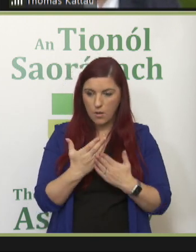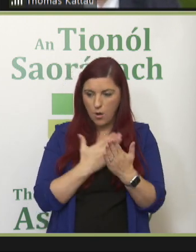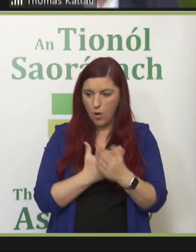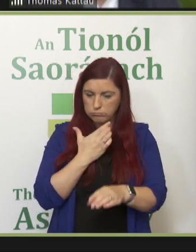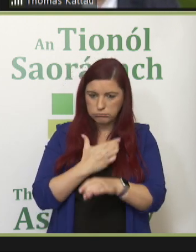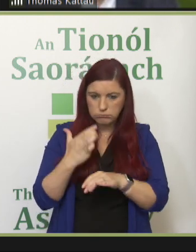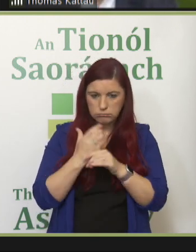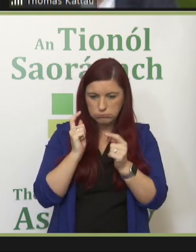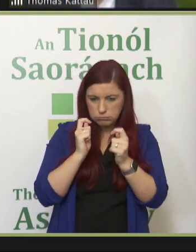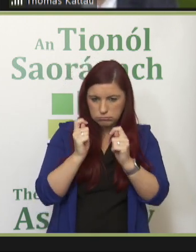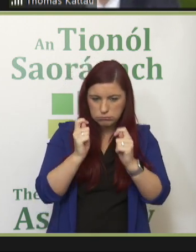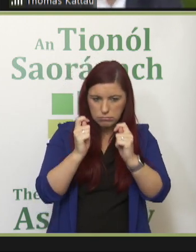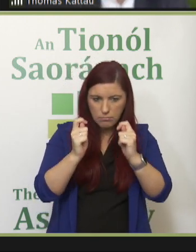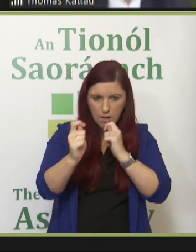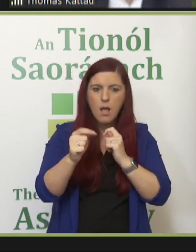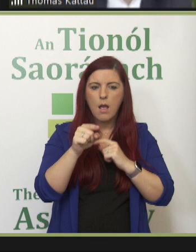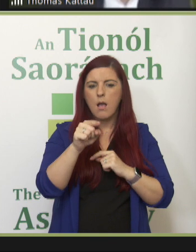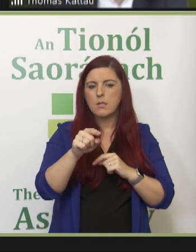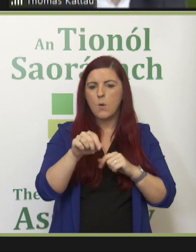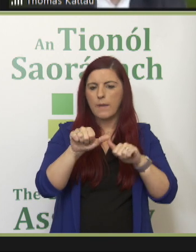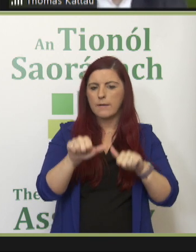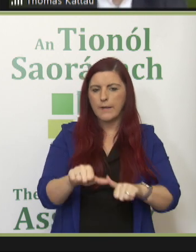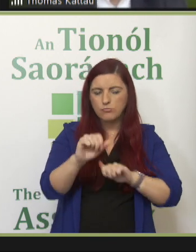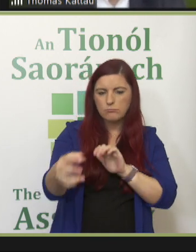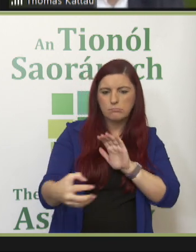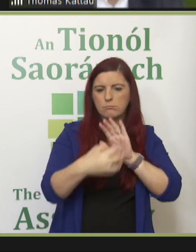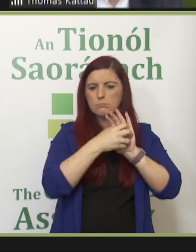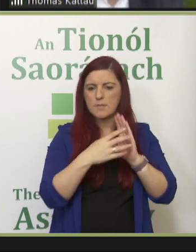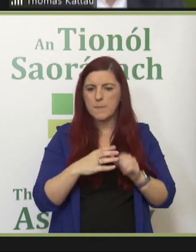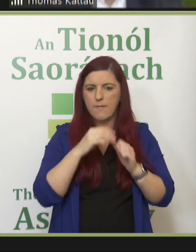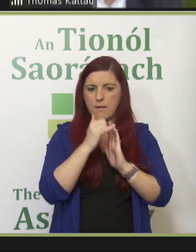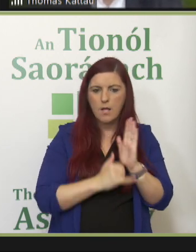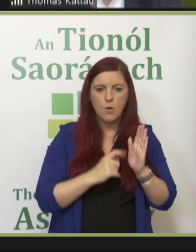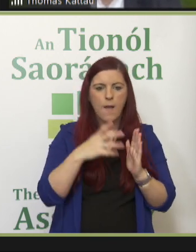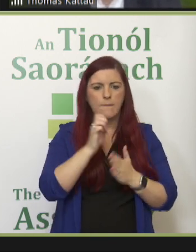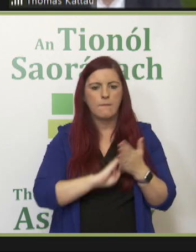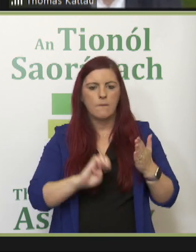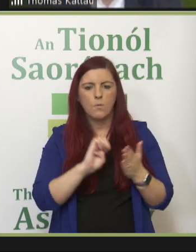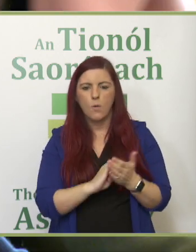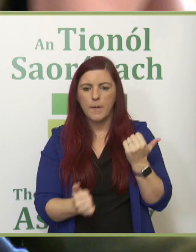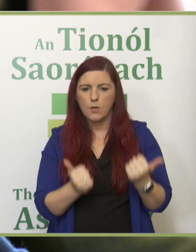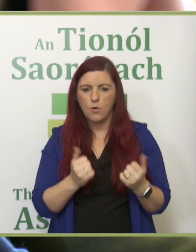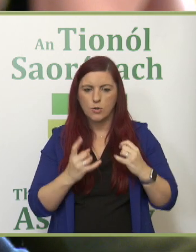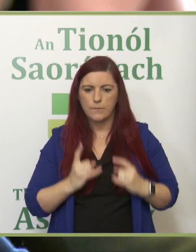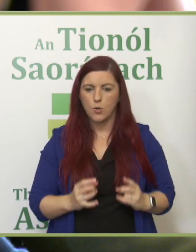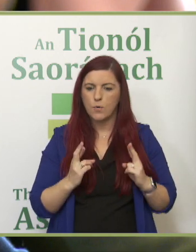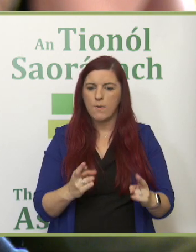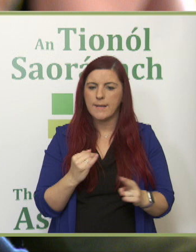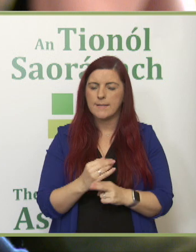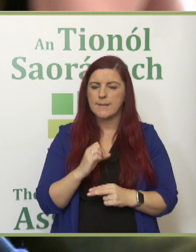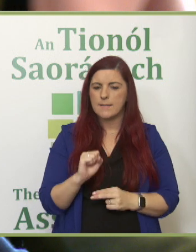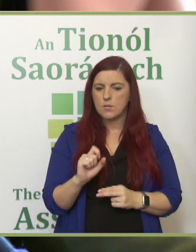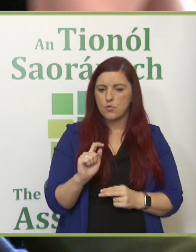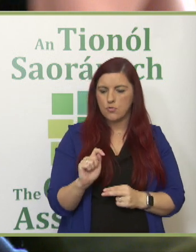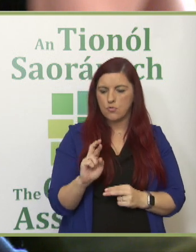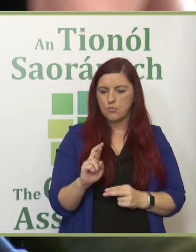the conventions enshrine specific articles, we have a European Court of Human Rights in Strasbourg, which is